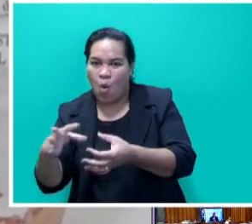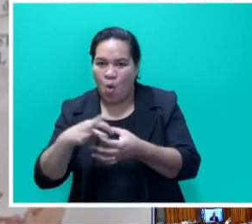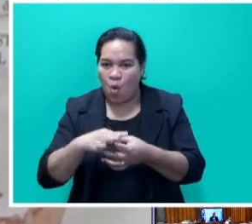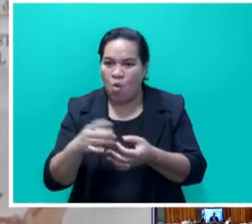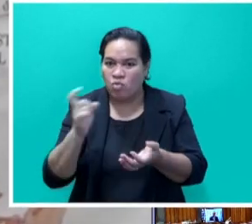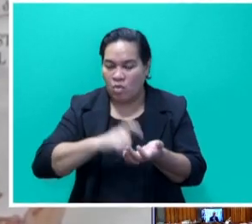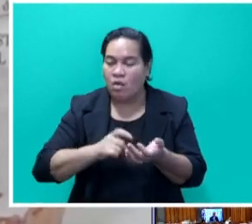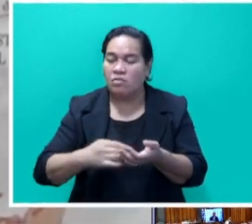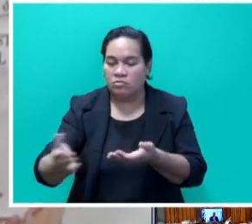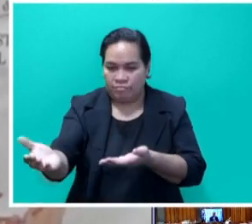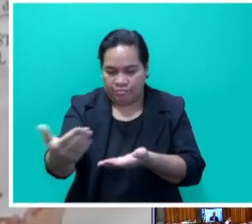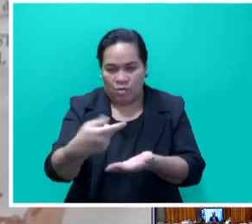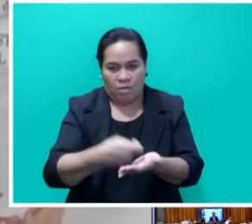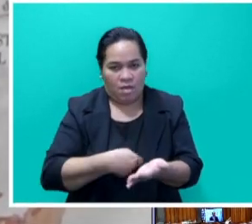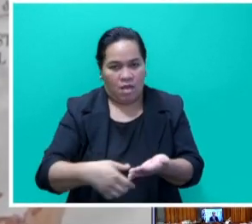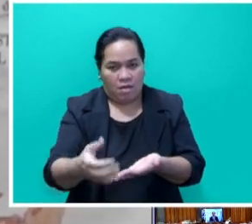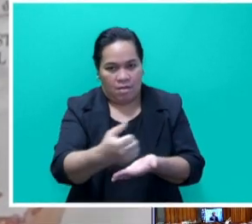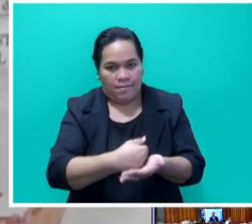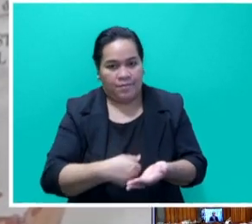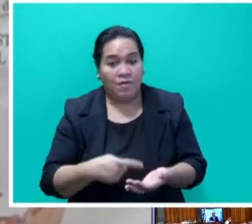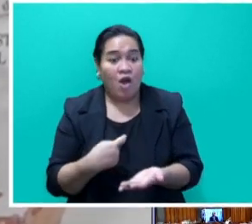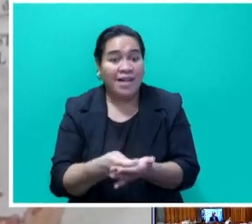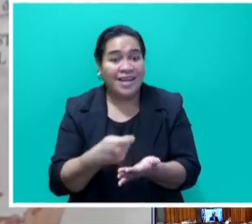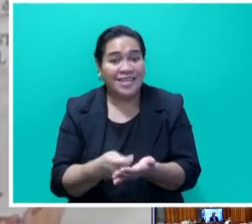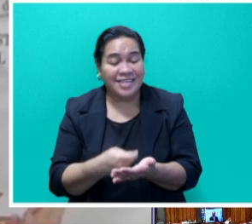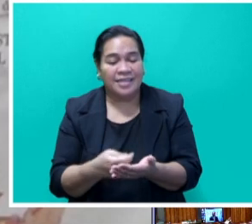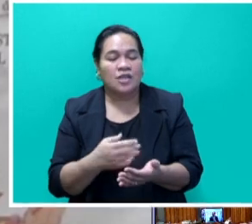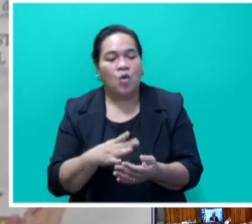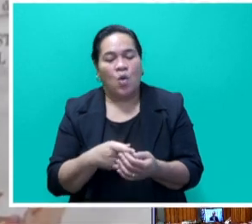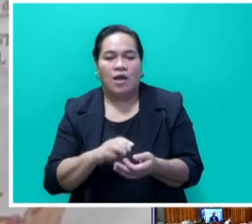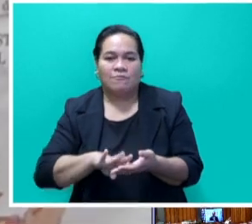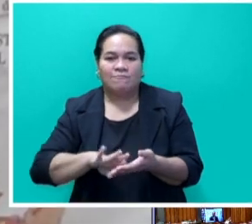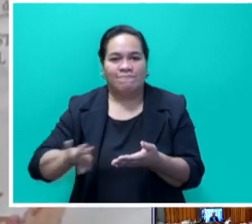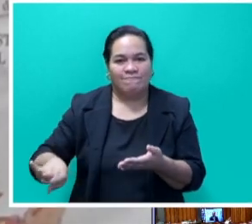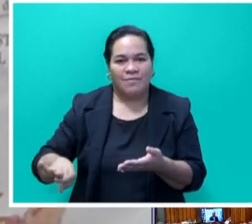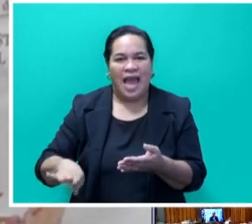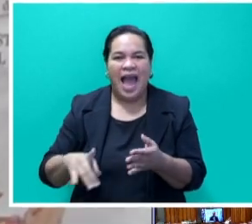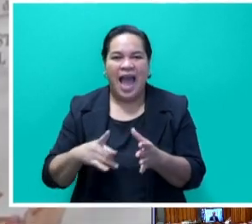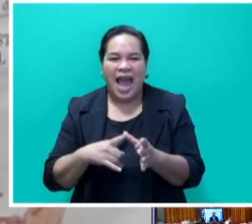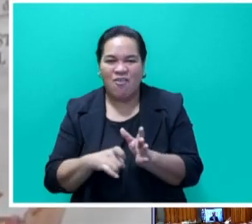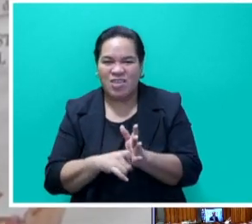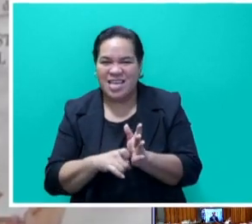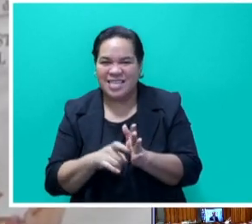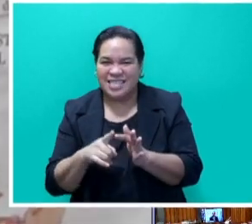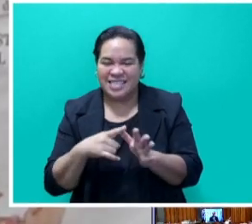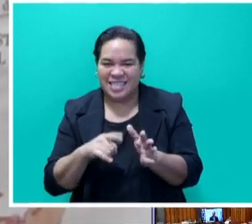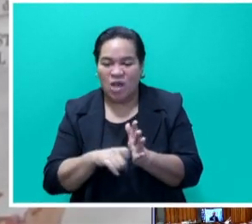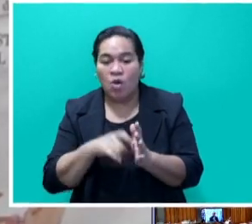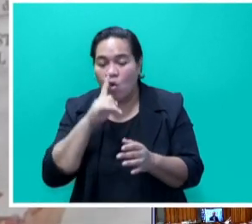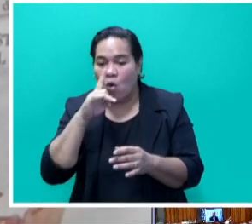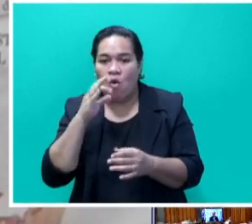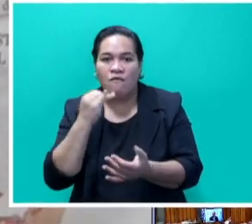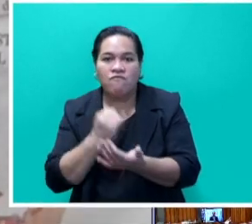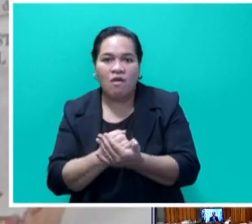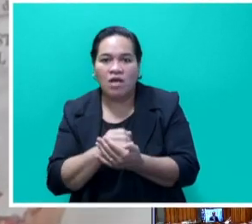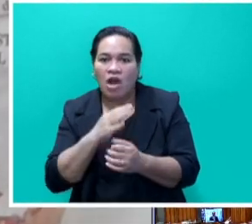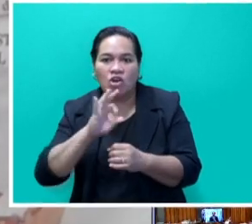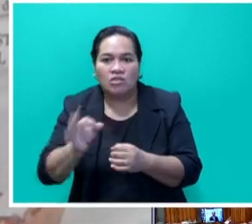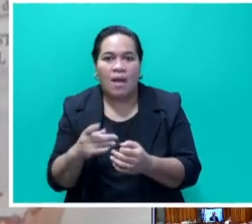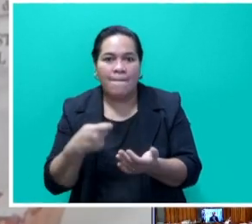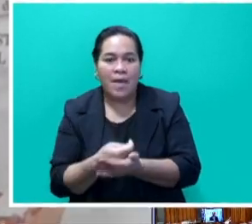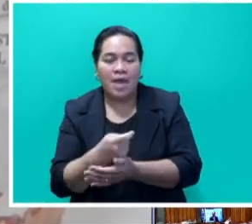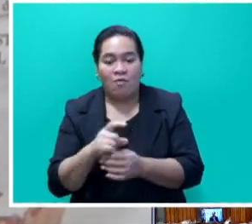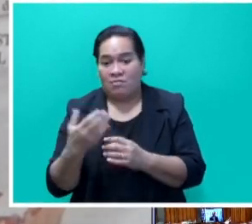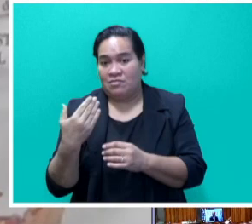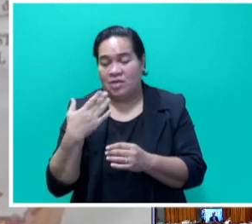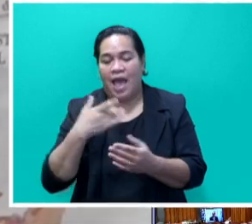our lessees who are under stress, we have extended the waiver of interest on rental arrears for those who have defaulted in payments. The most recent one was